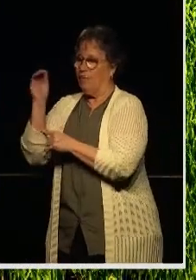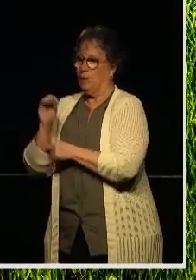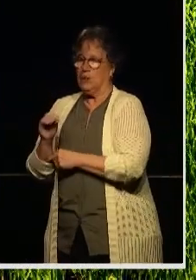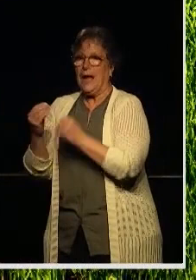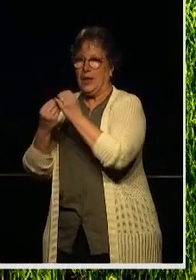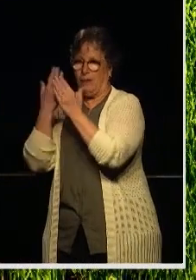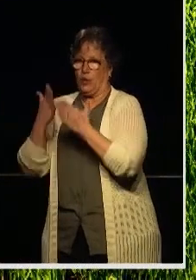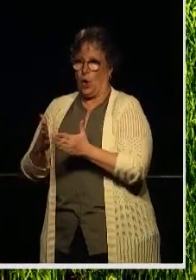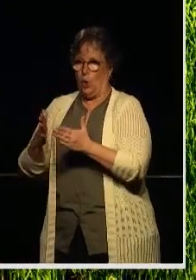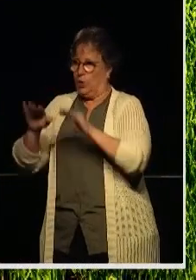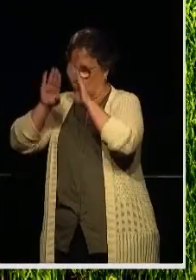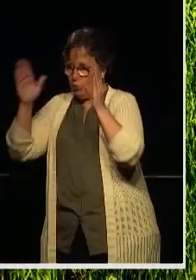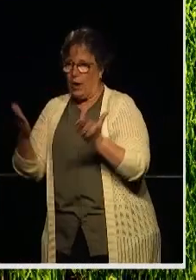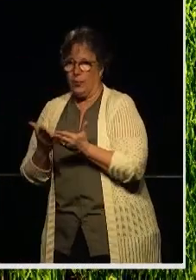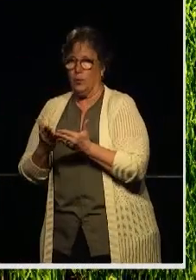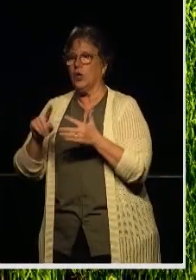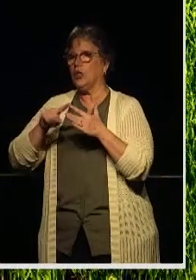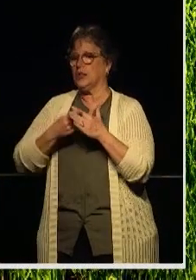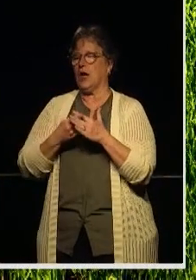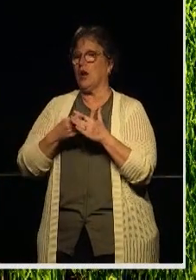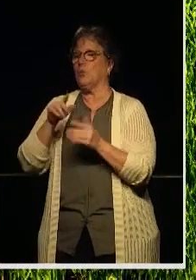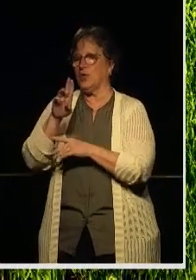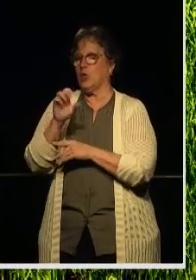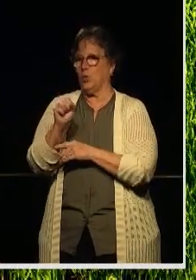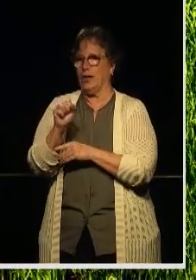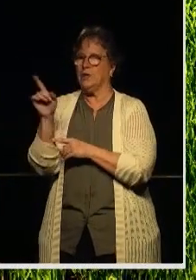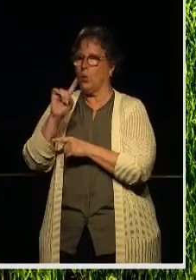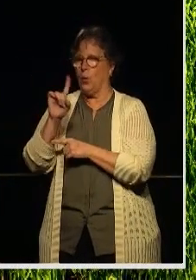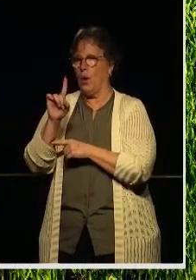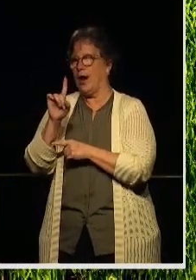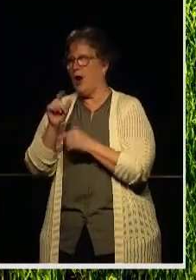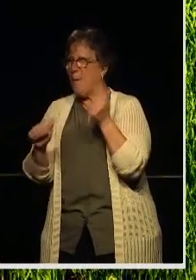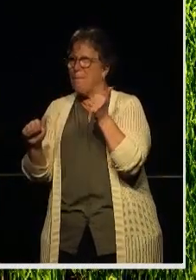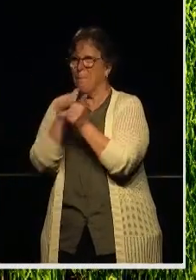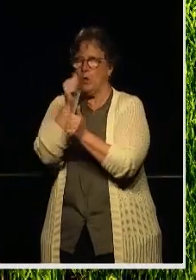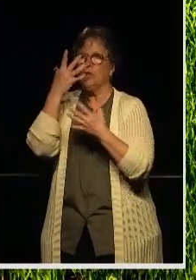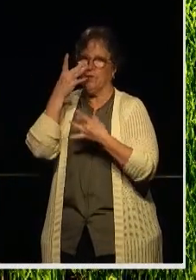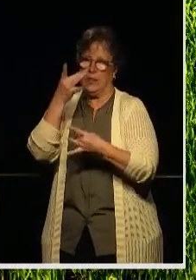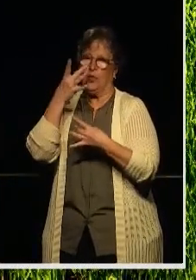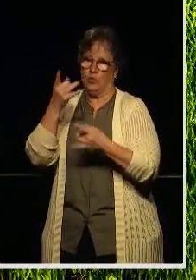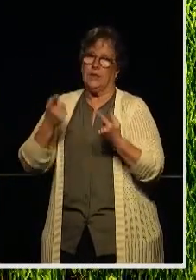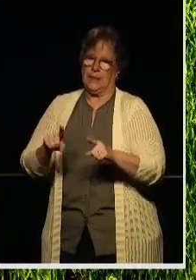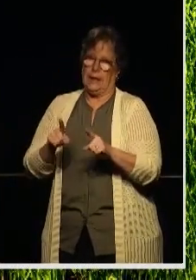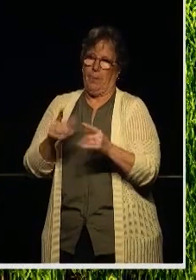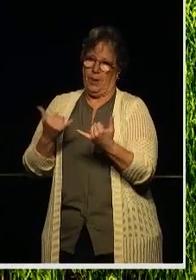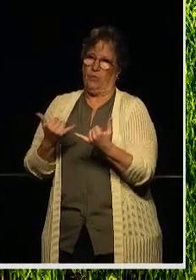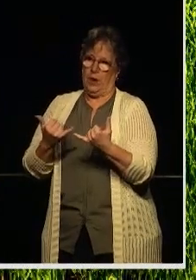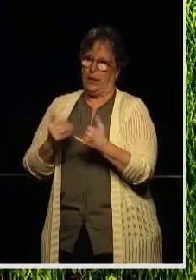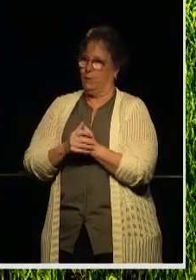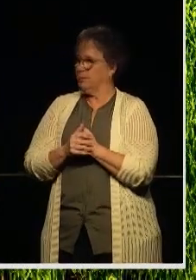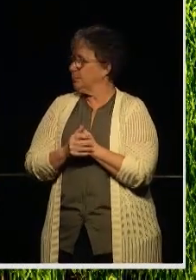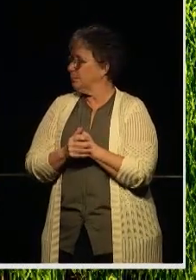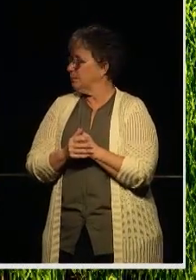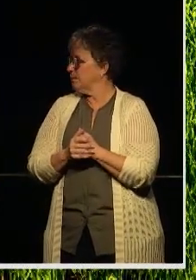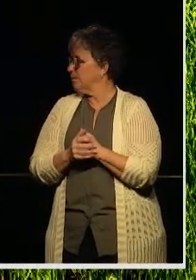we are going to start with the United States, where we have the majority of our interests at this time.